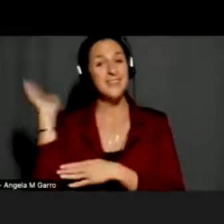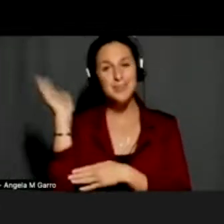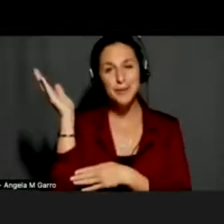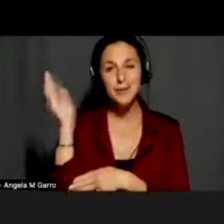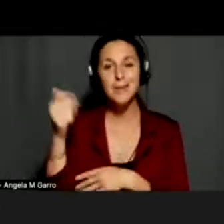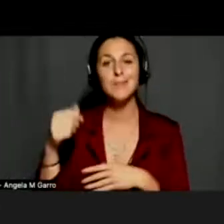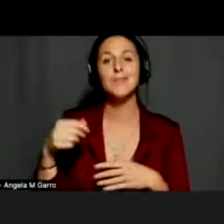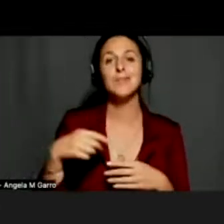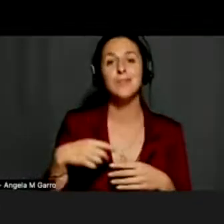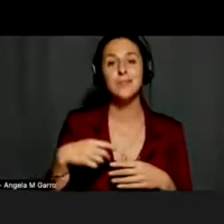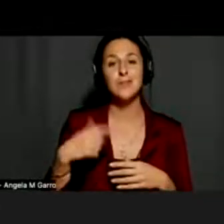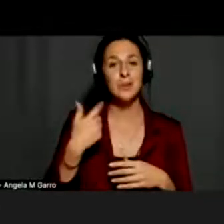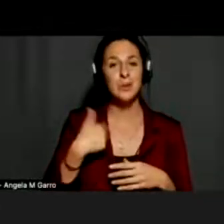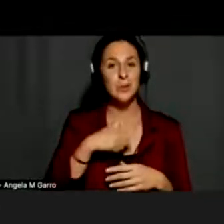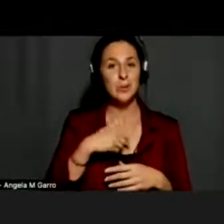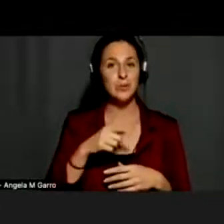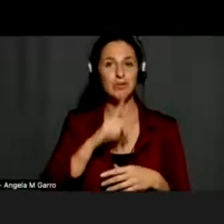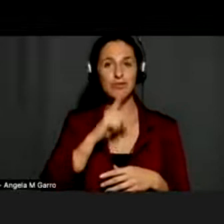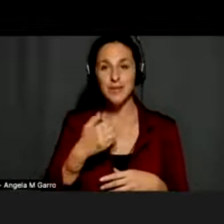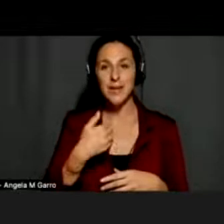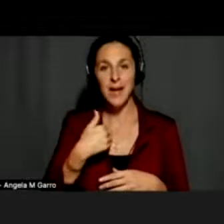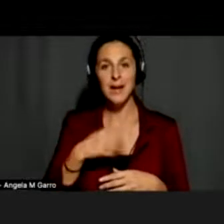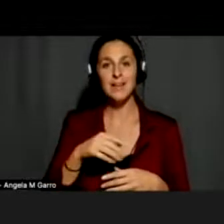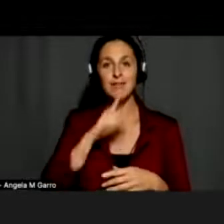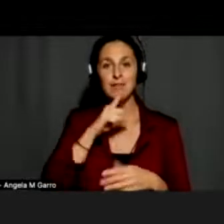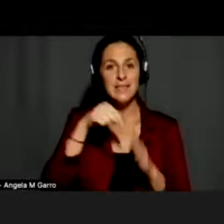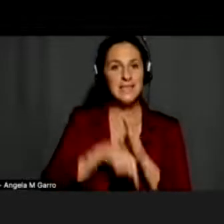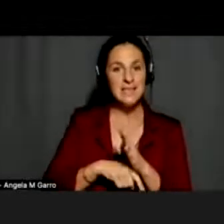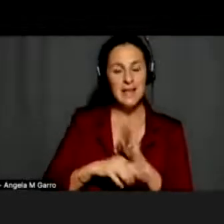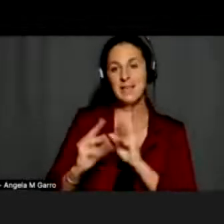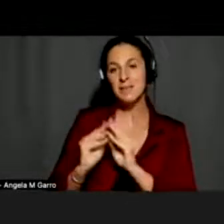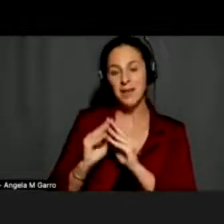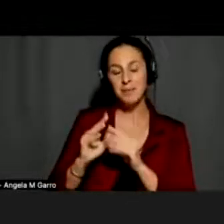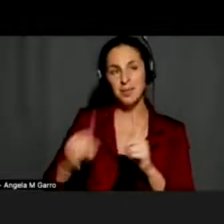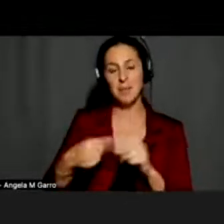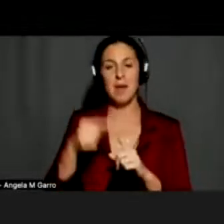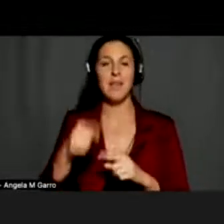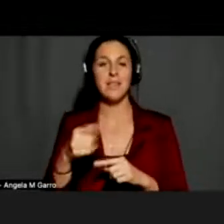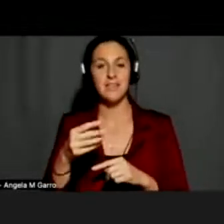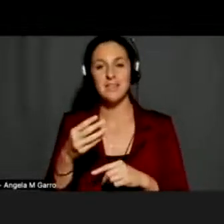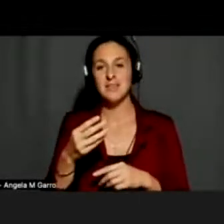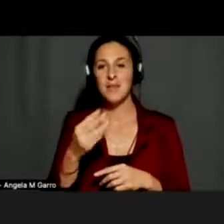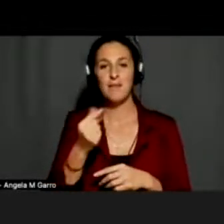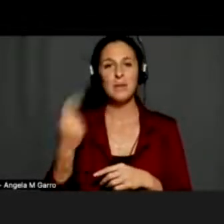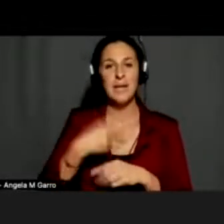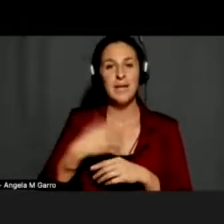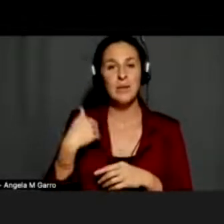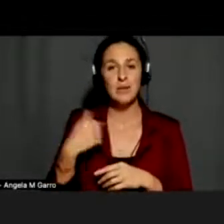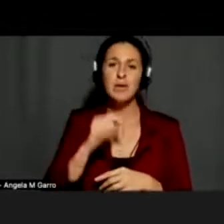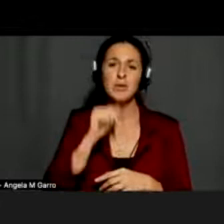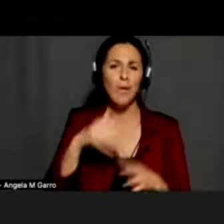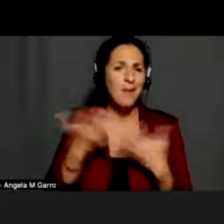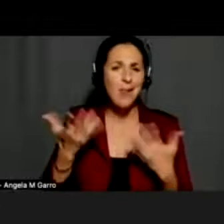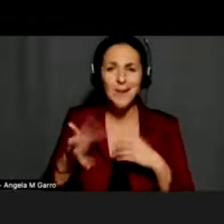we did just have a really in-depth study session 2 days ago on this. So I don't have too much more to add, but I will say that I really